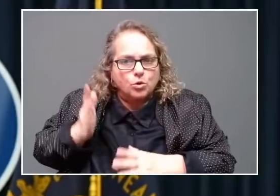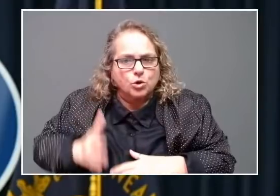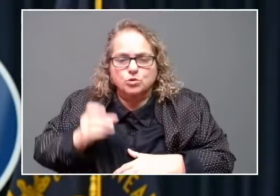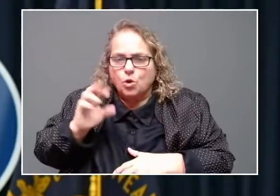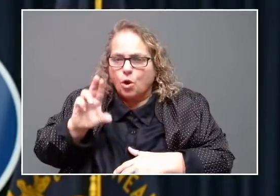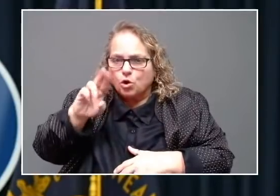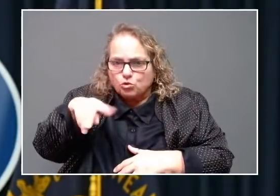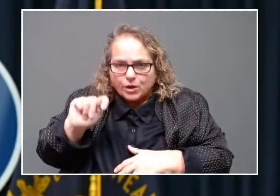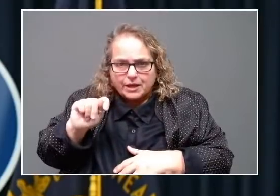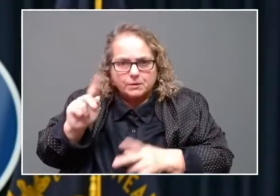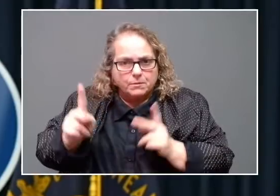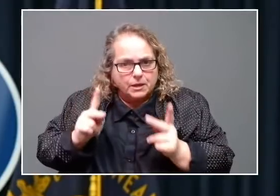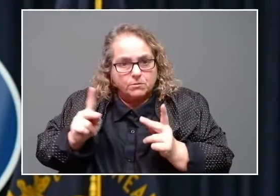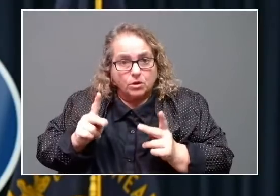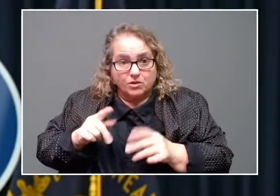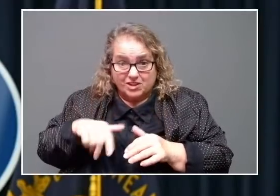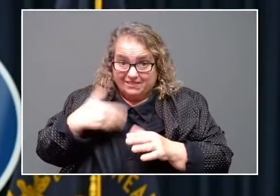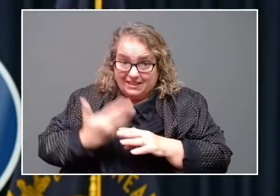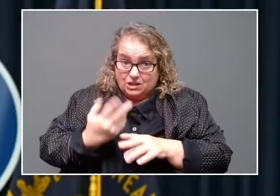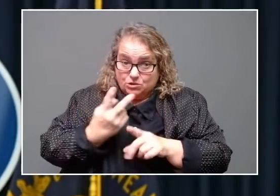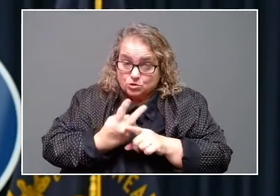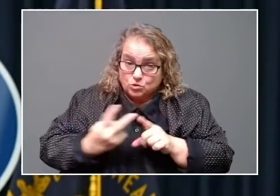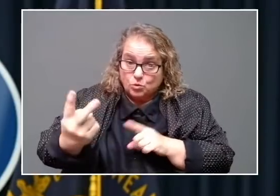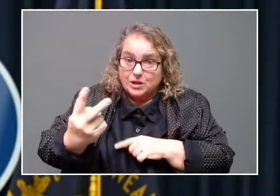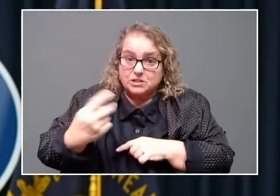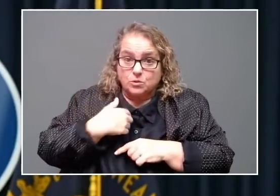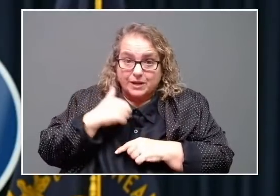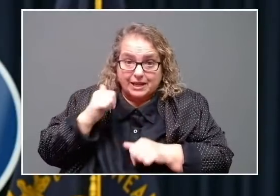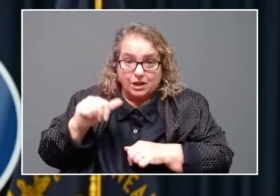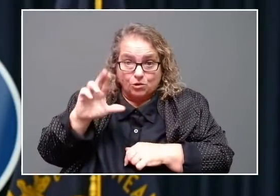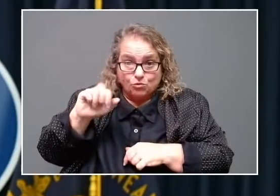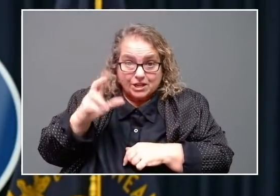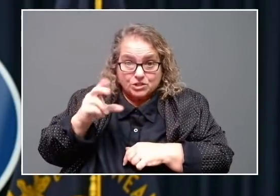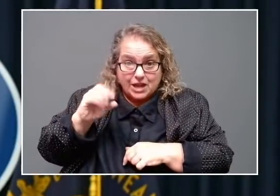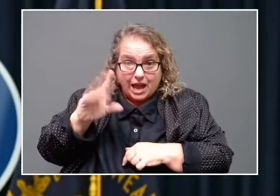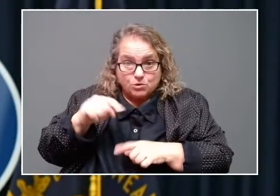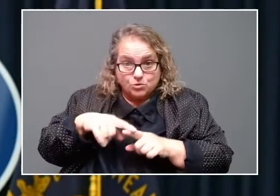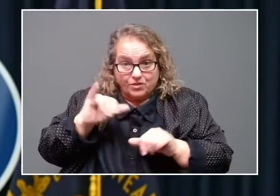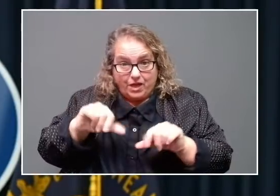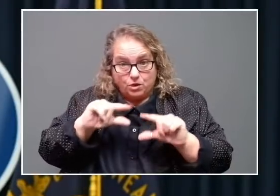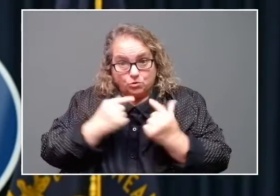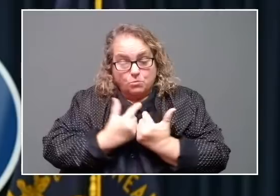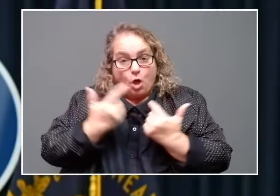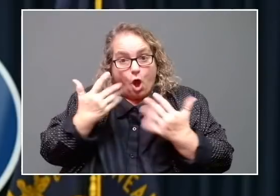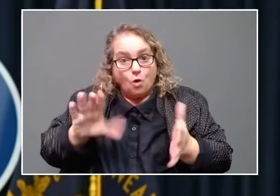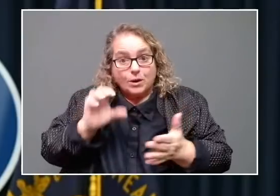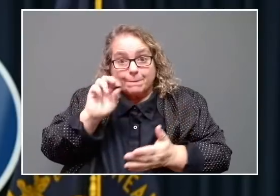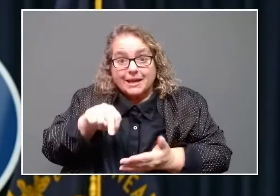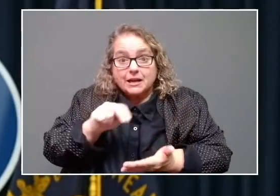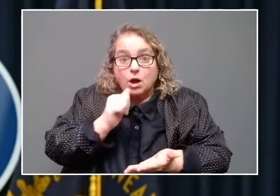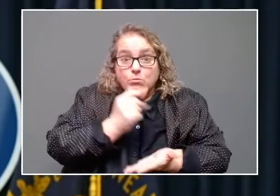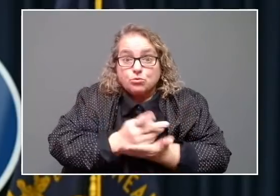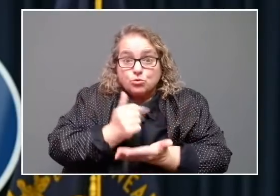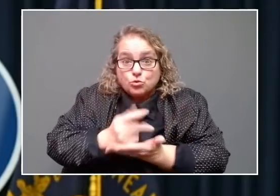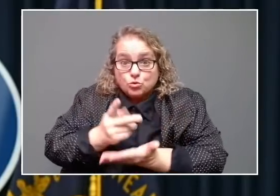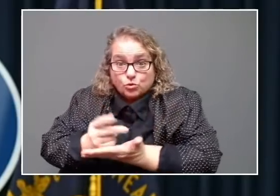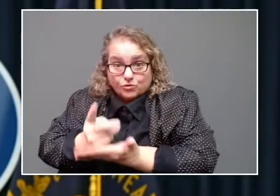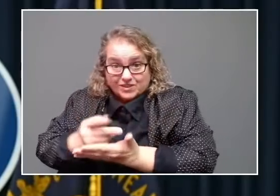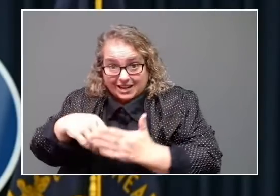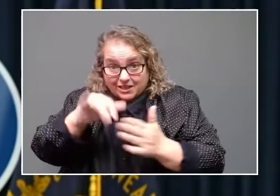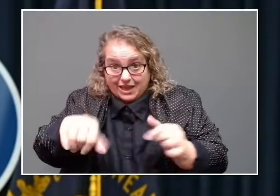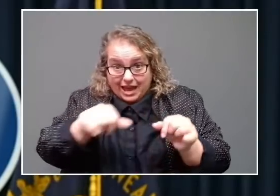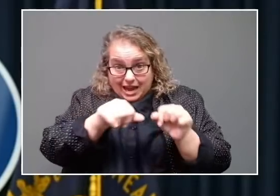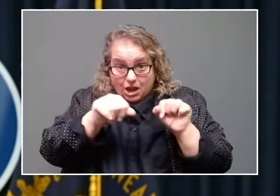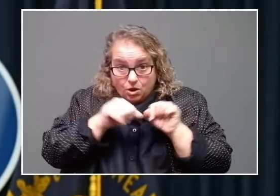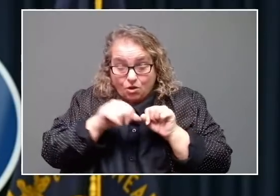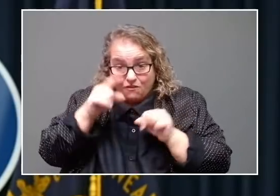able to reach out to the group that has already been approved in this area for FEMA help.